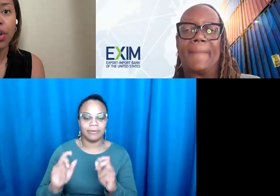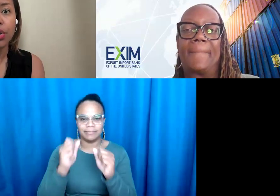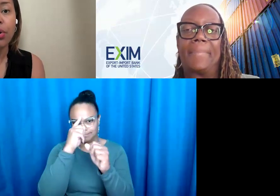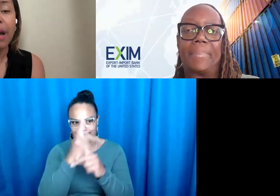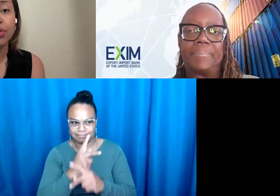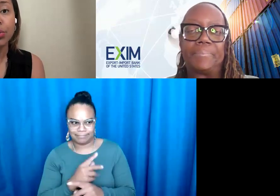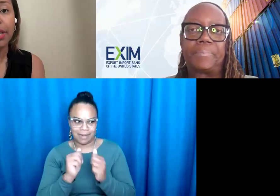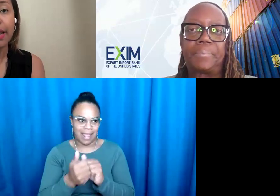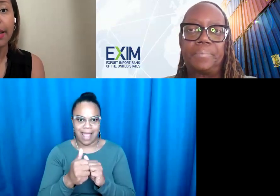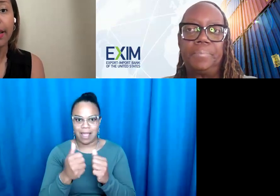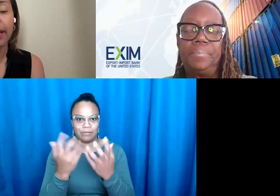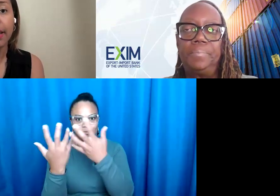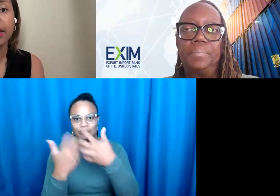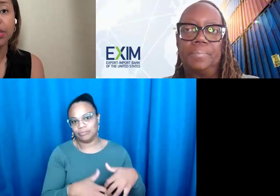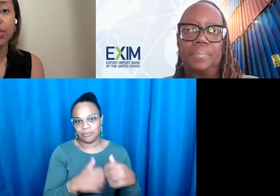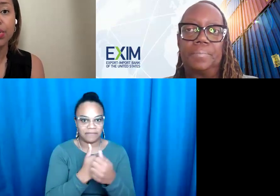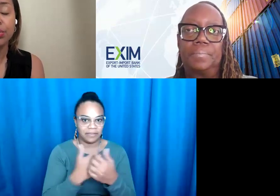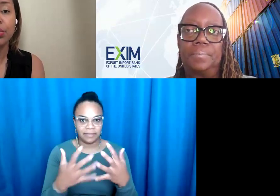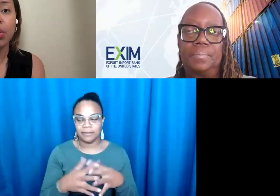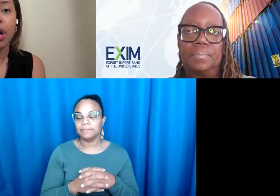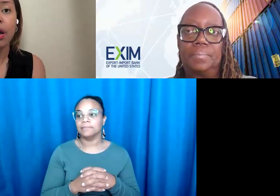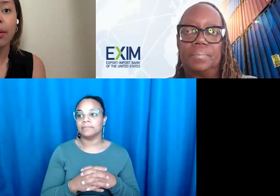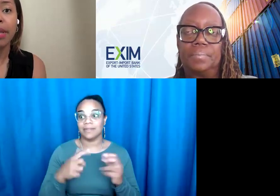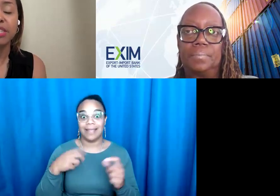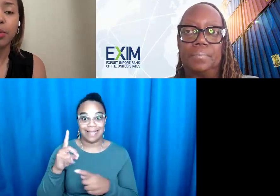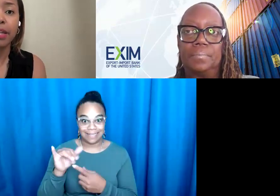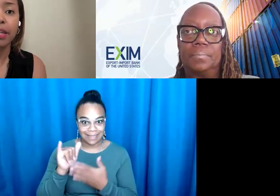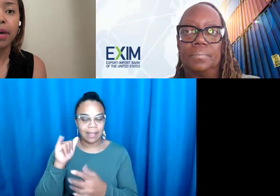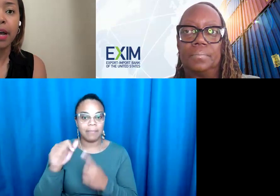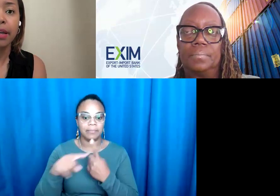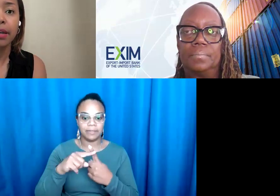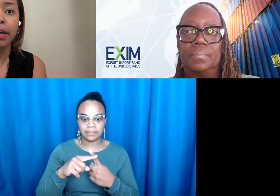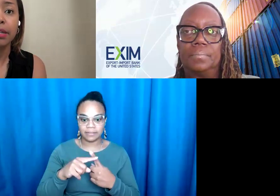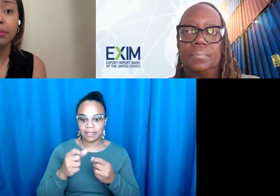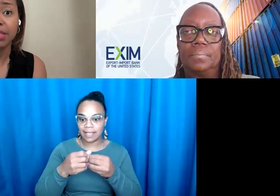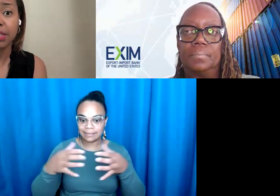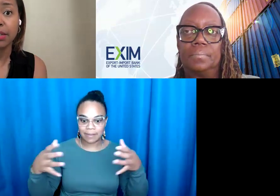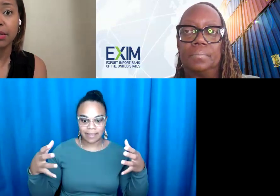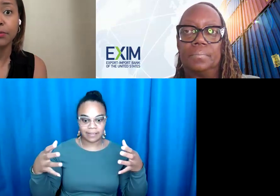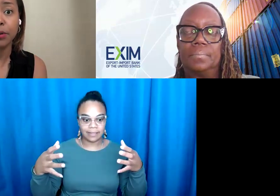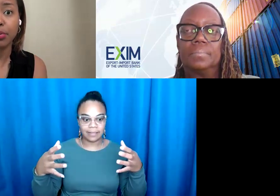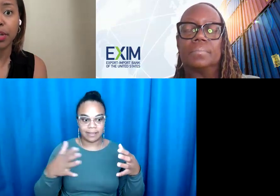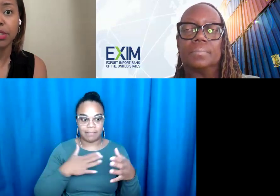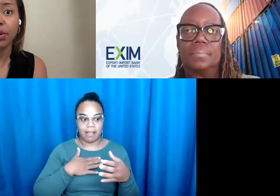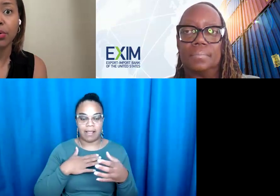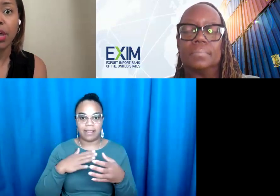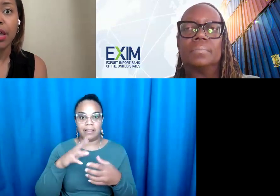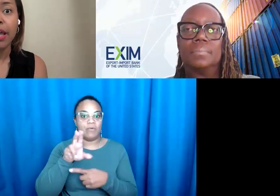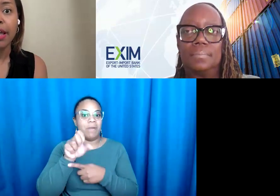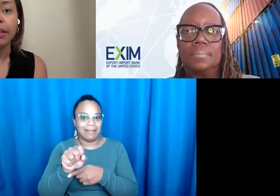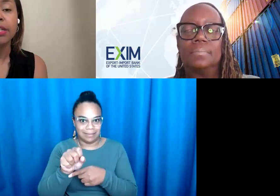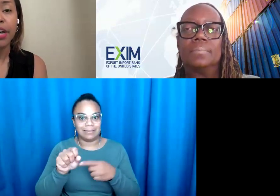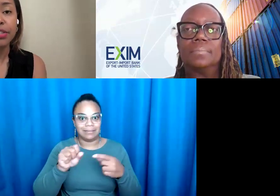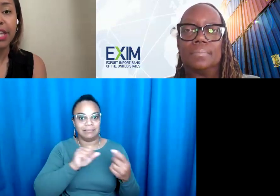this work, I'm doing that in addition to expanding my domestic footprint.